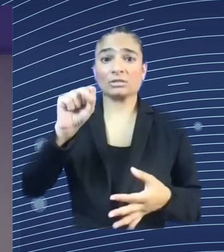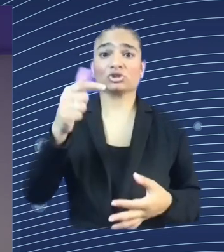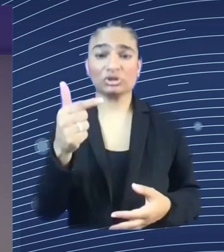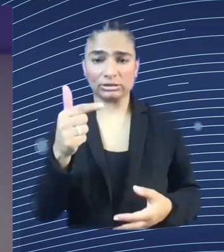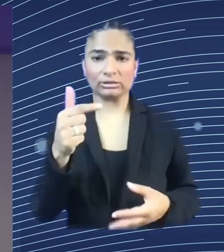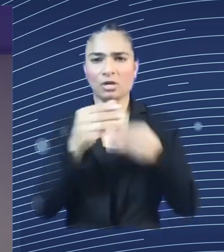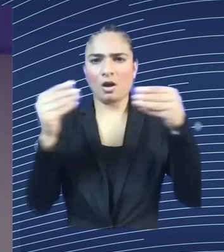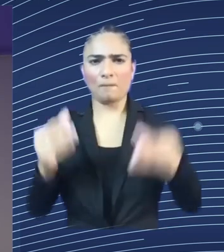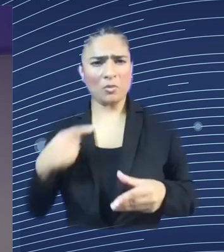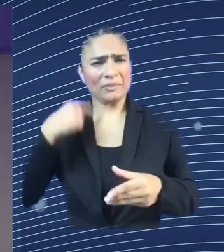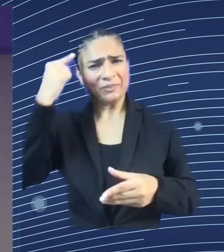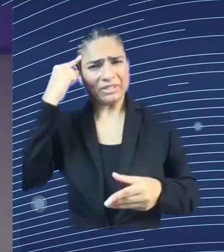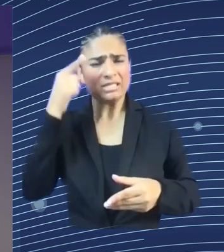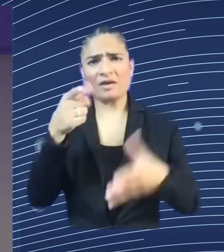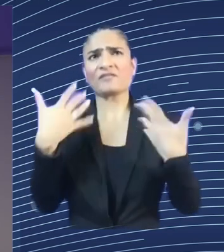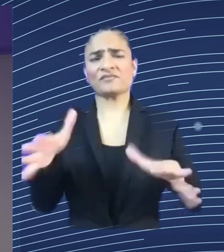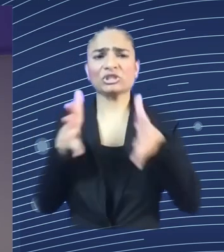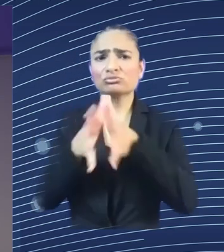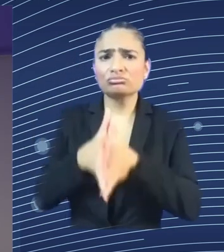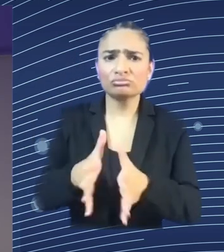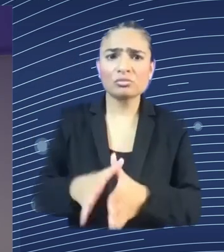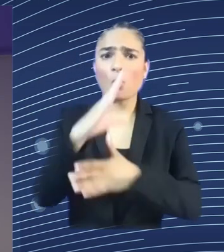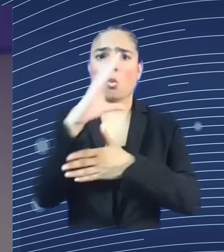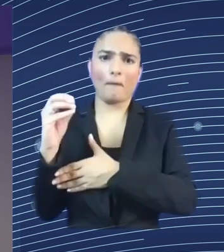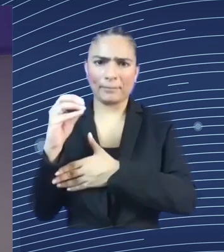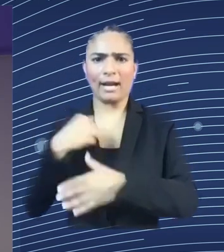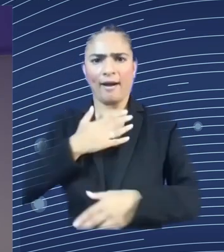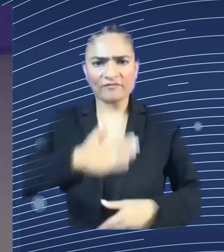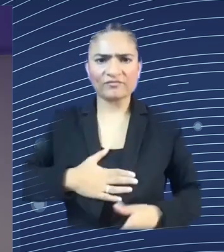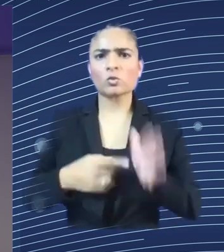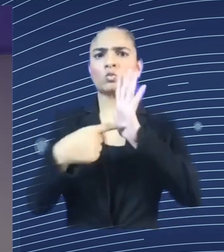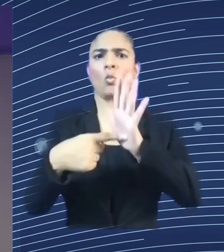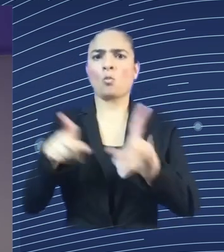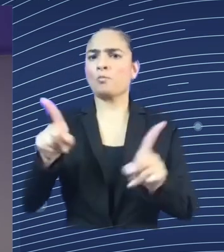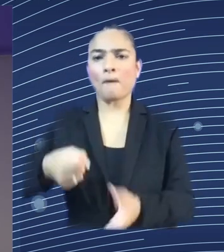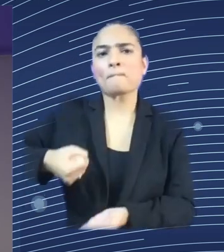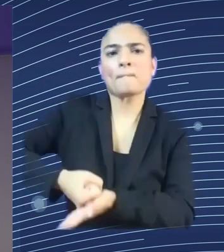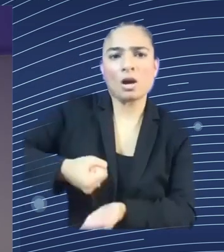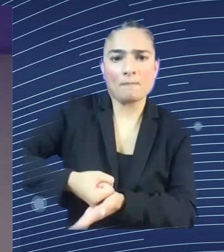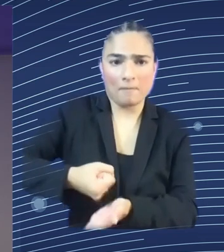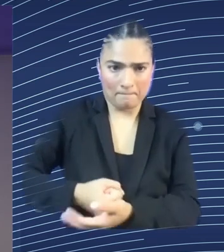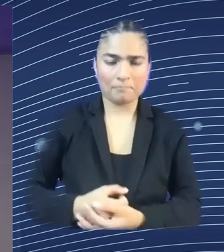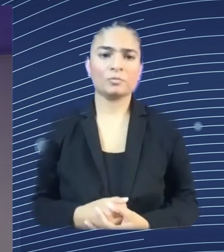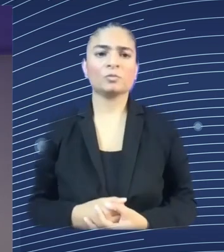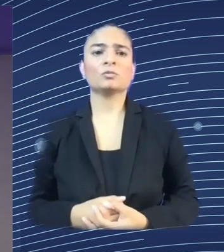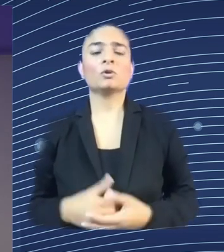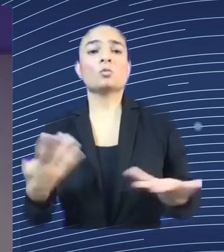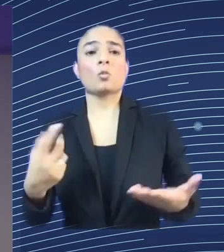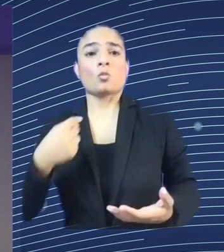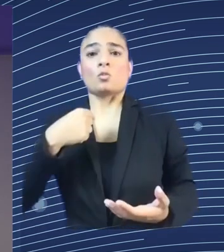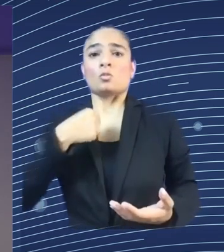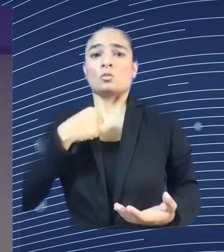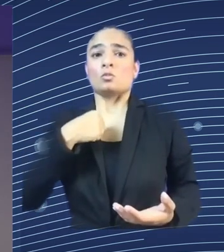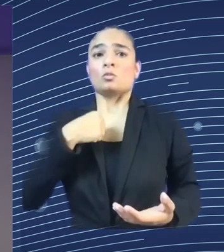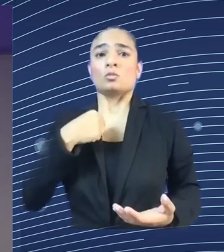on when working with huge corporates and private equity firms, most of them actually want to do the bare